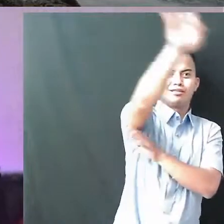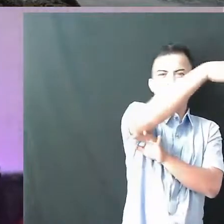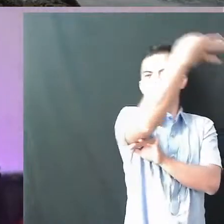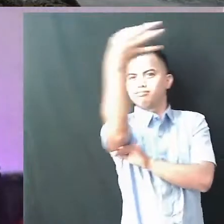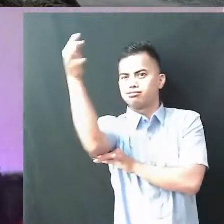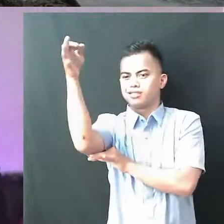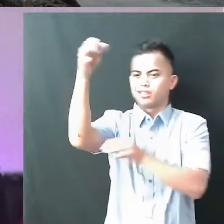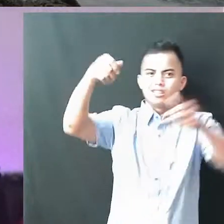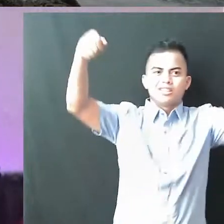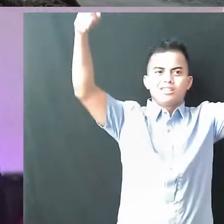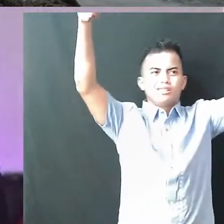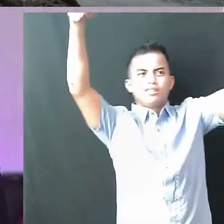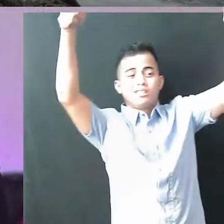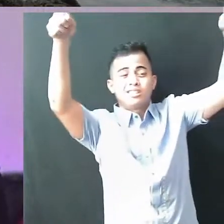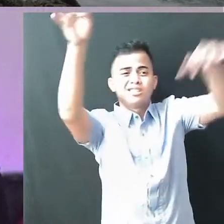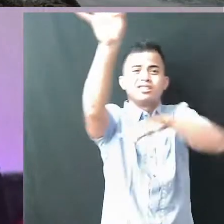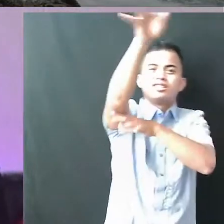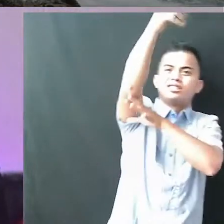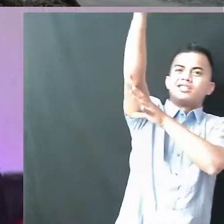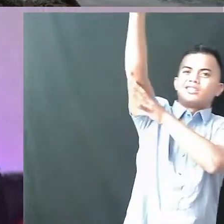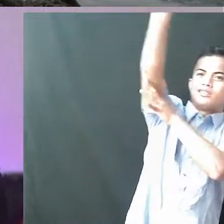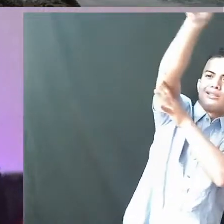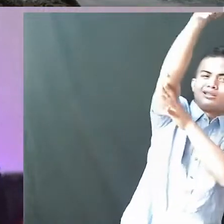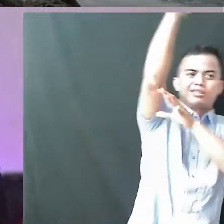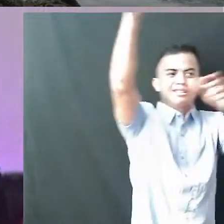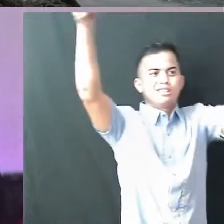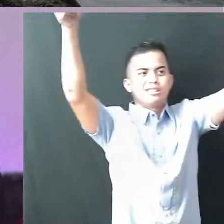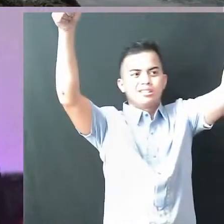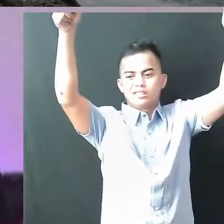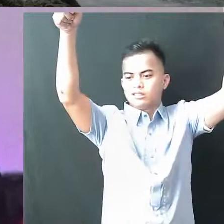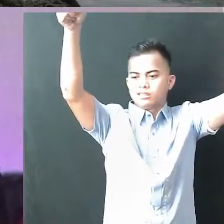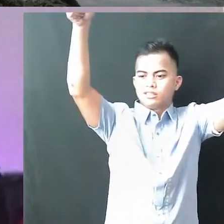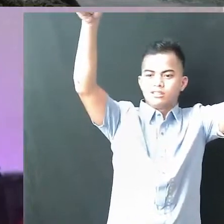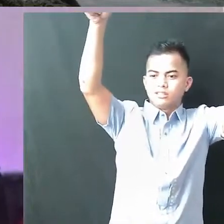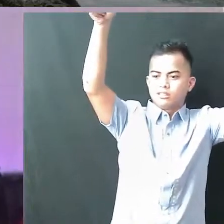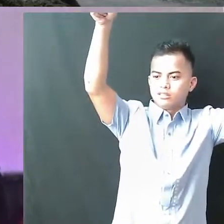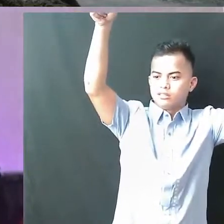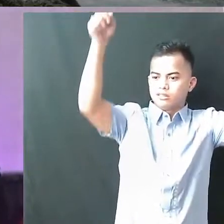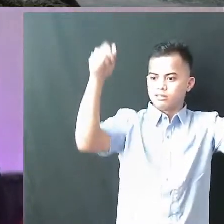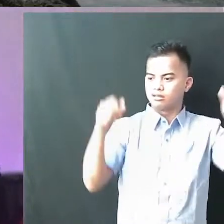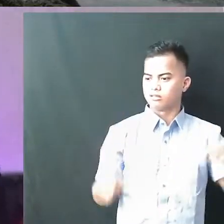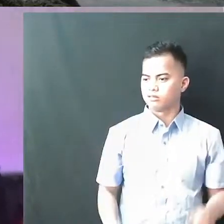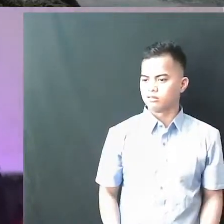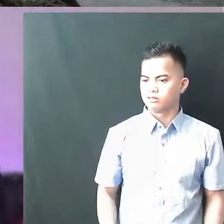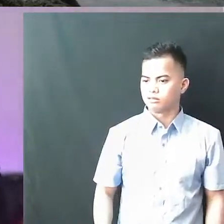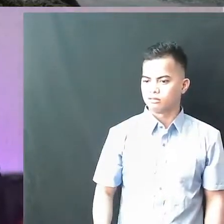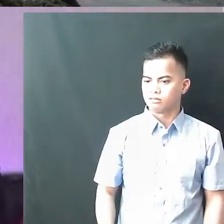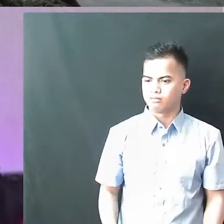on the flag, but I will say this. He was cursing the